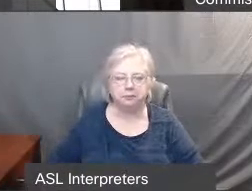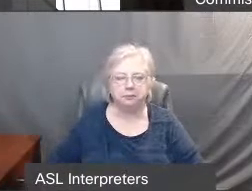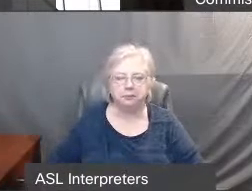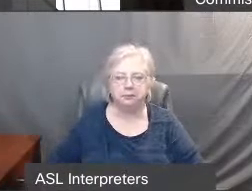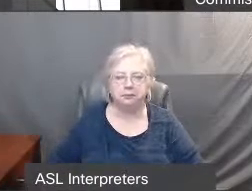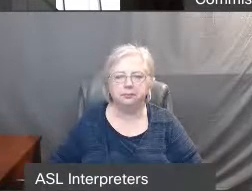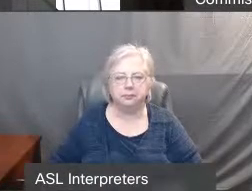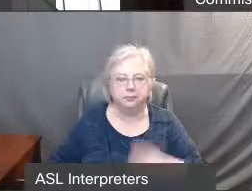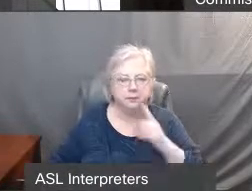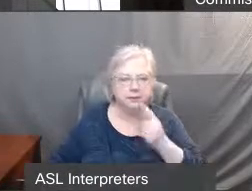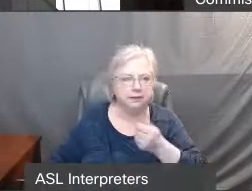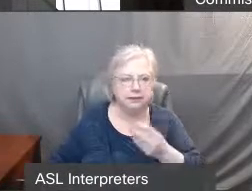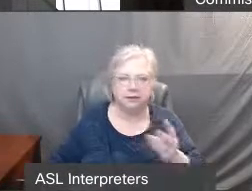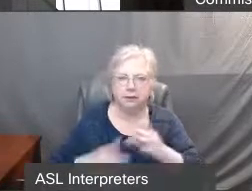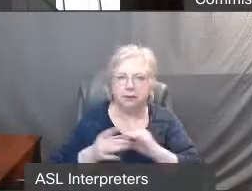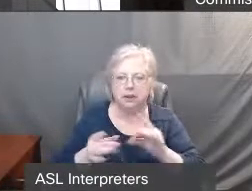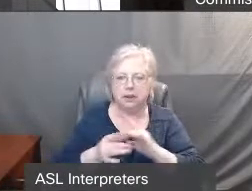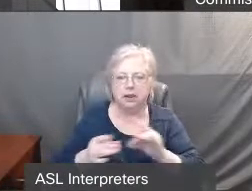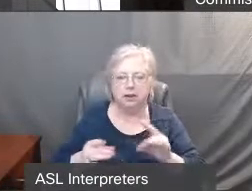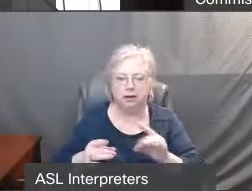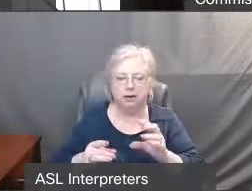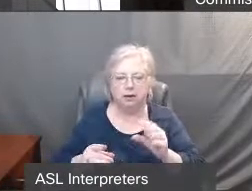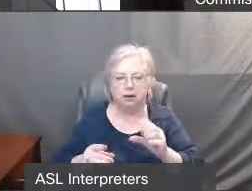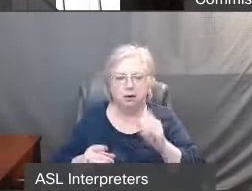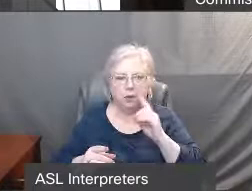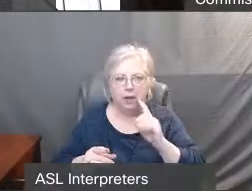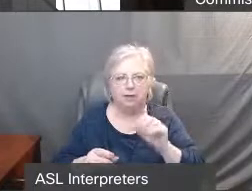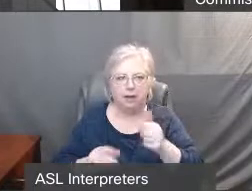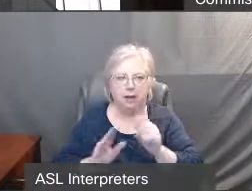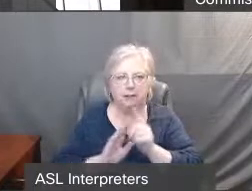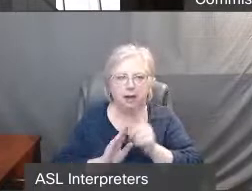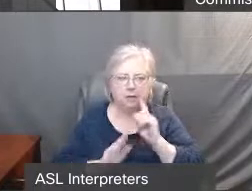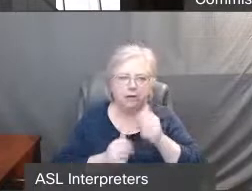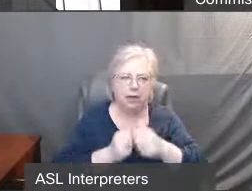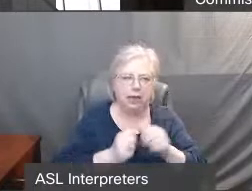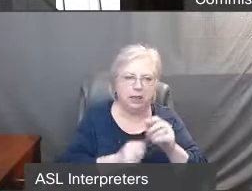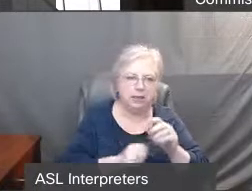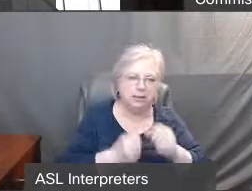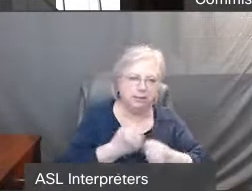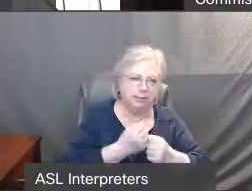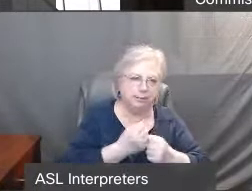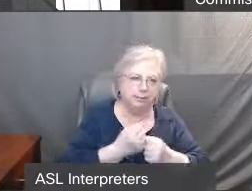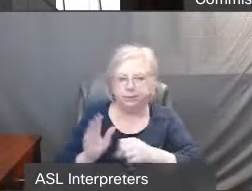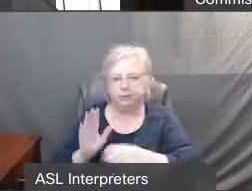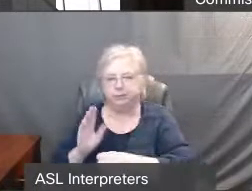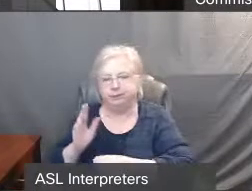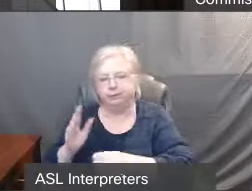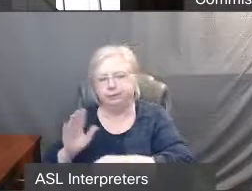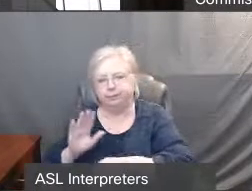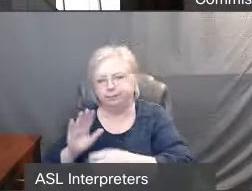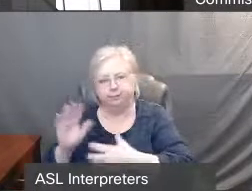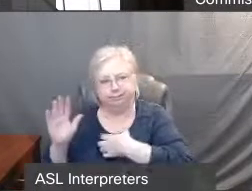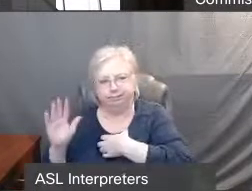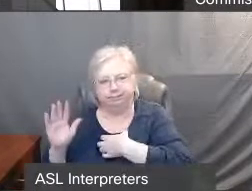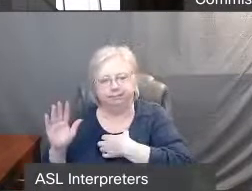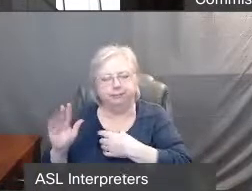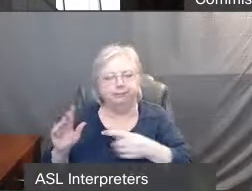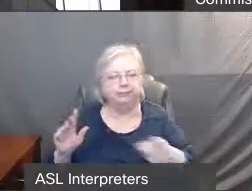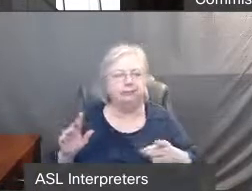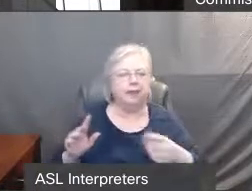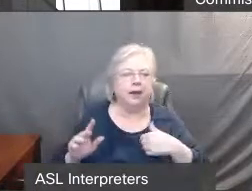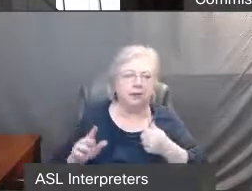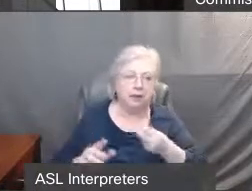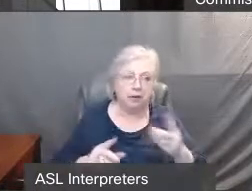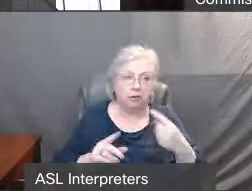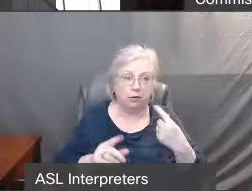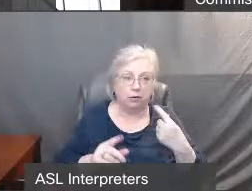comments to be made this evening, so there'll be 10 minutes per side. those in support, those opposed. So we have several green